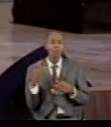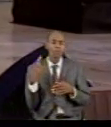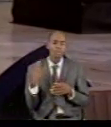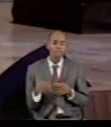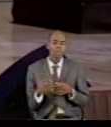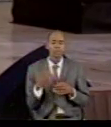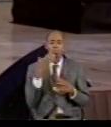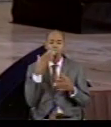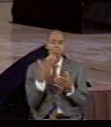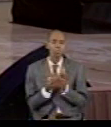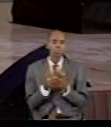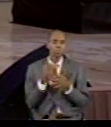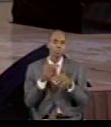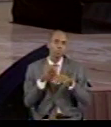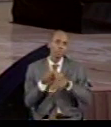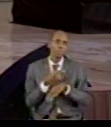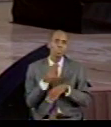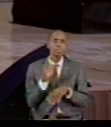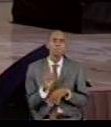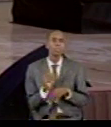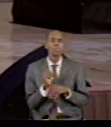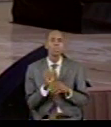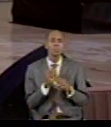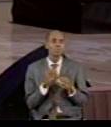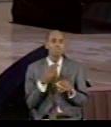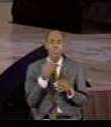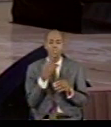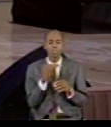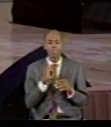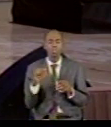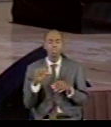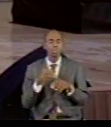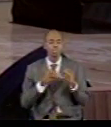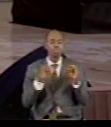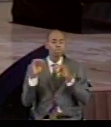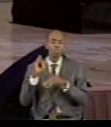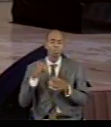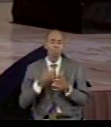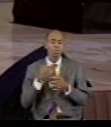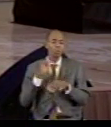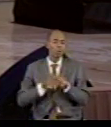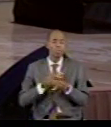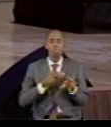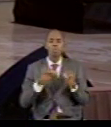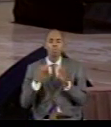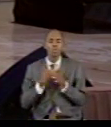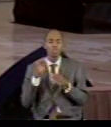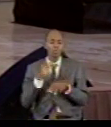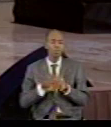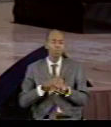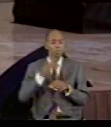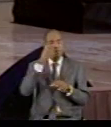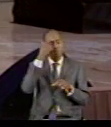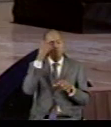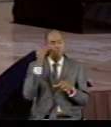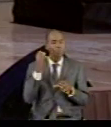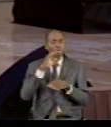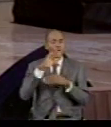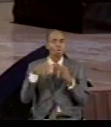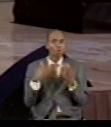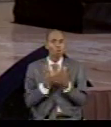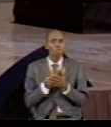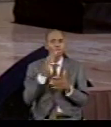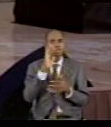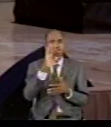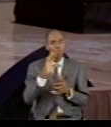Samaritan messages? Pass it on, pass it on. You're on in vain, because all you're doing is